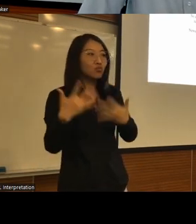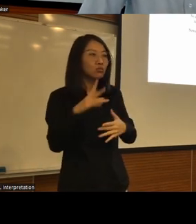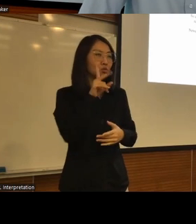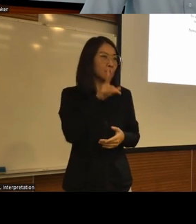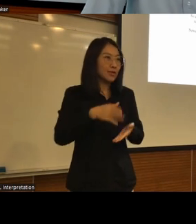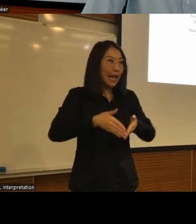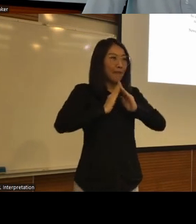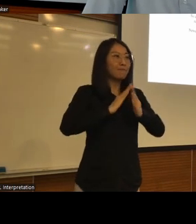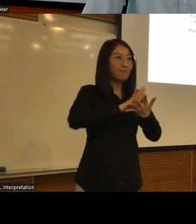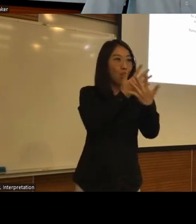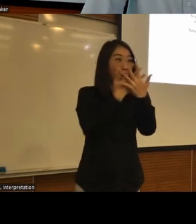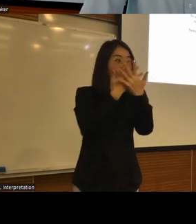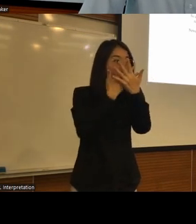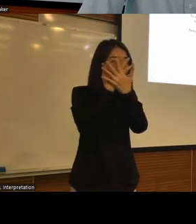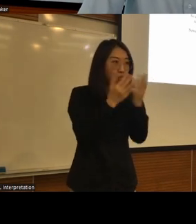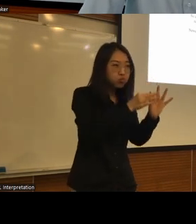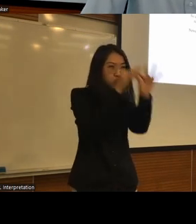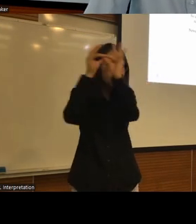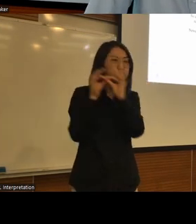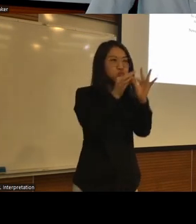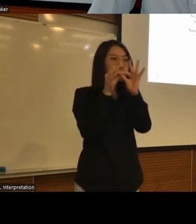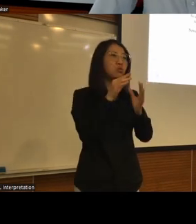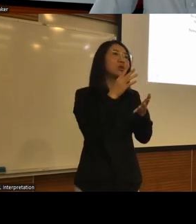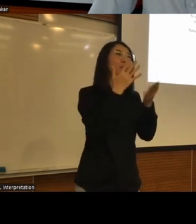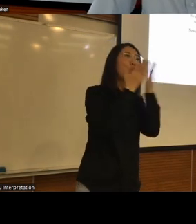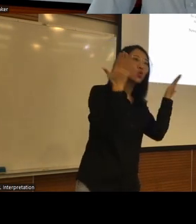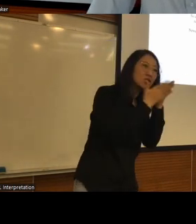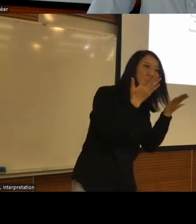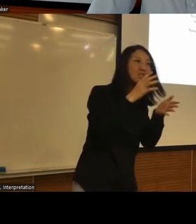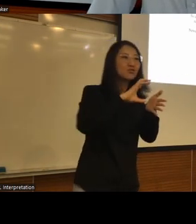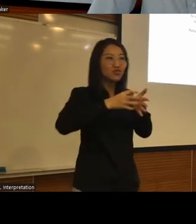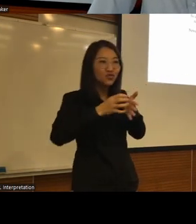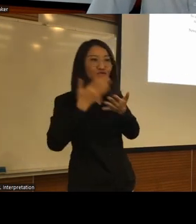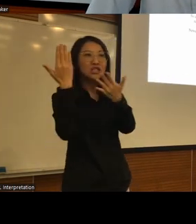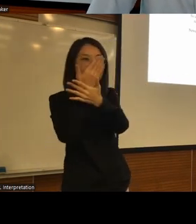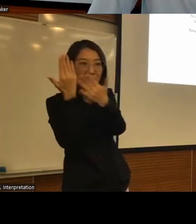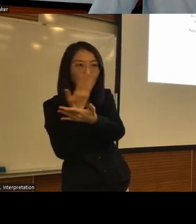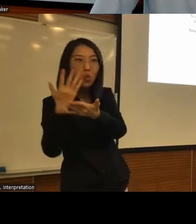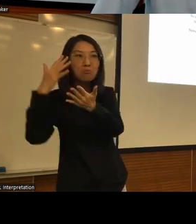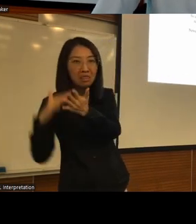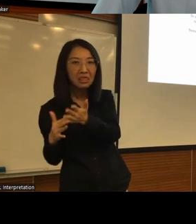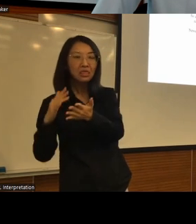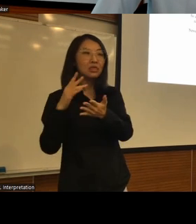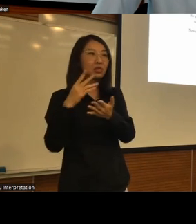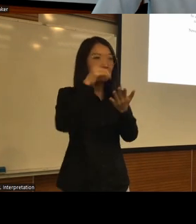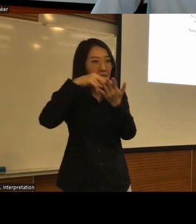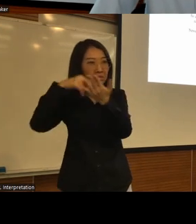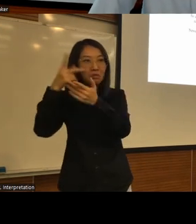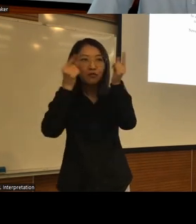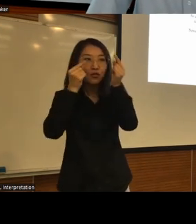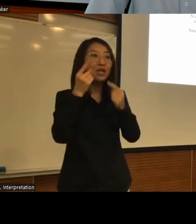So newspapers, internet radio, international TV, etc. I particularly insist on